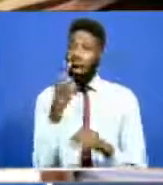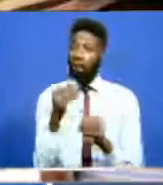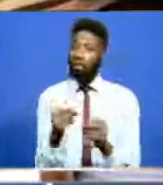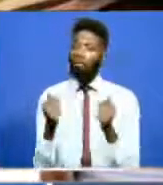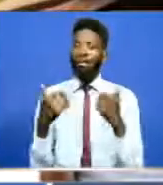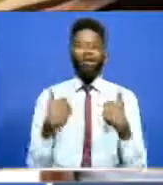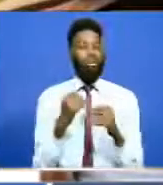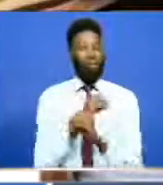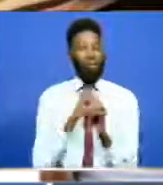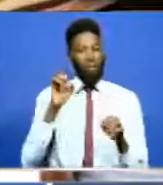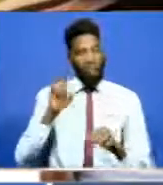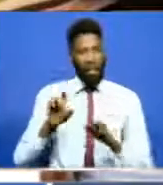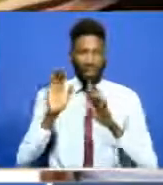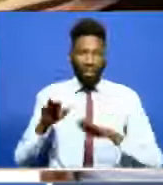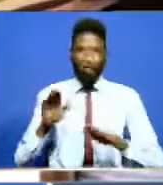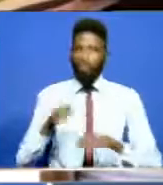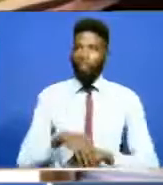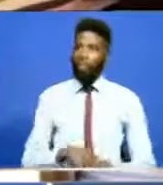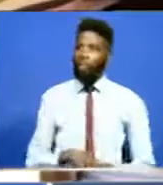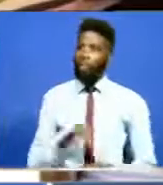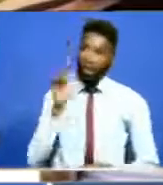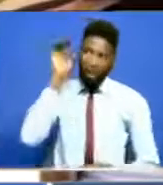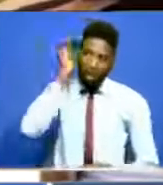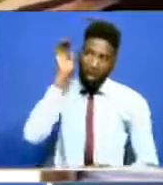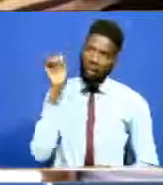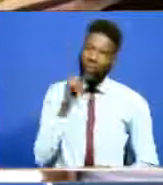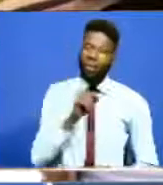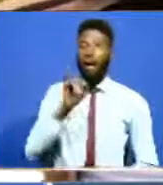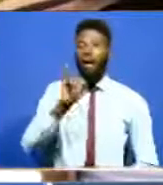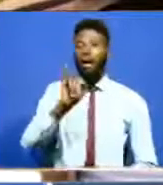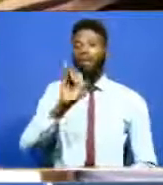mnajua kwamba hata tumeambiwa ICU imejaa. So